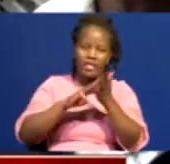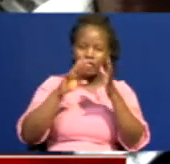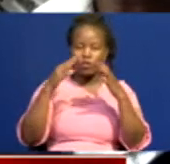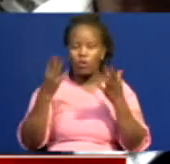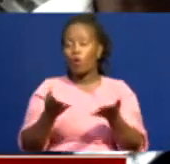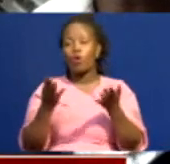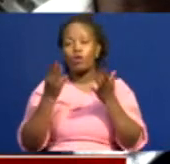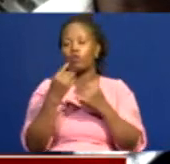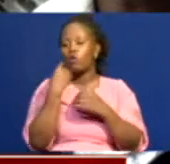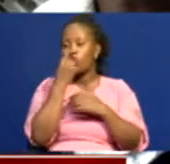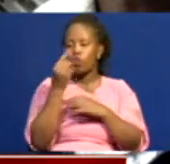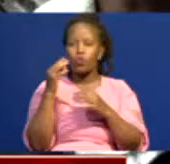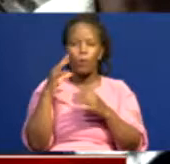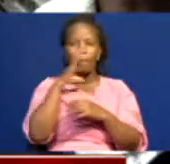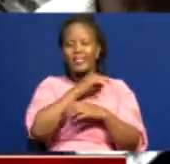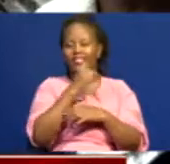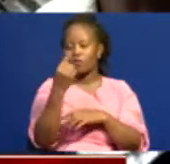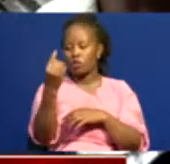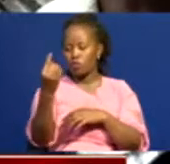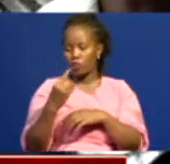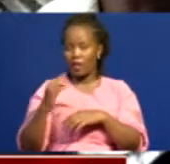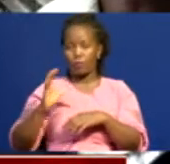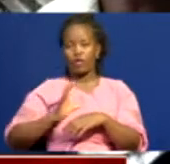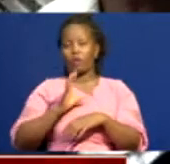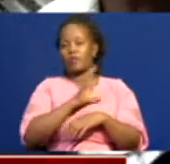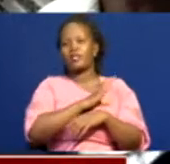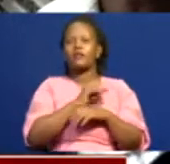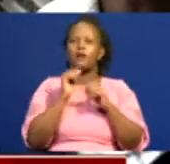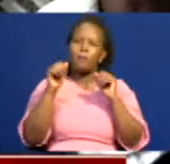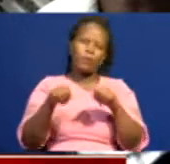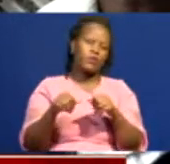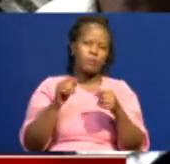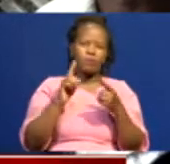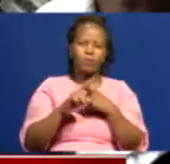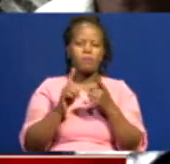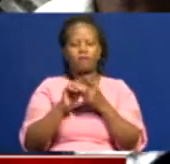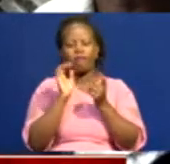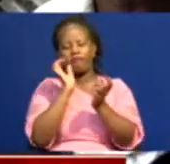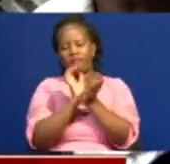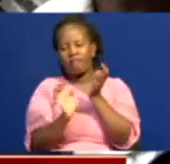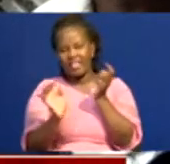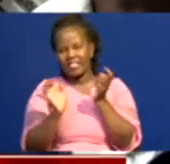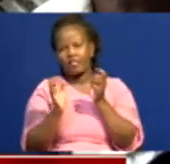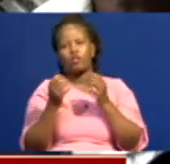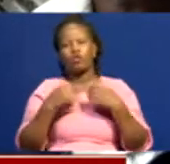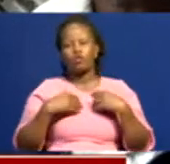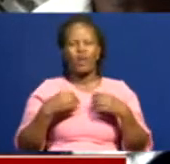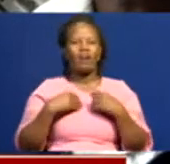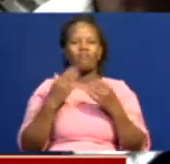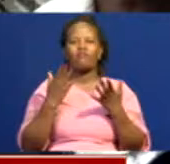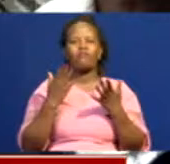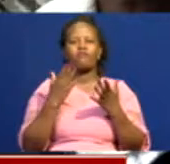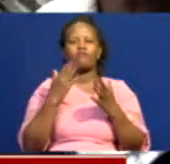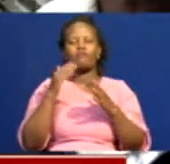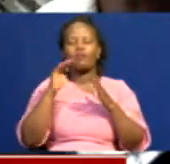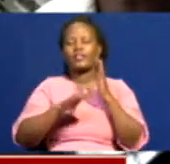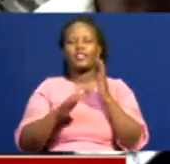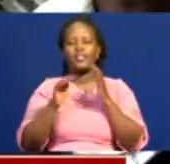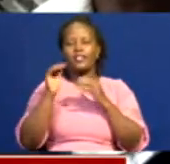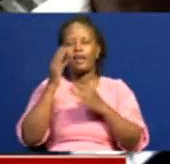before the committee, he can be either fined to an amount that is not exceeding half a